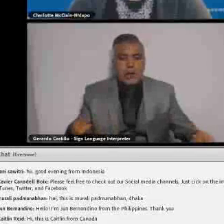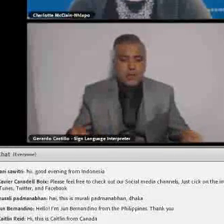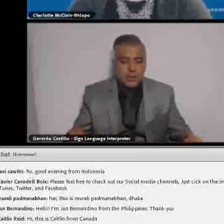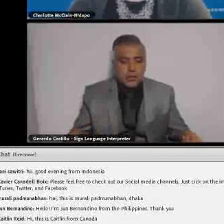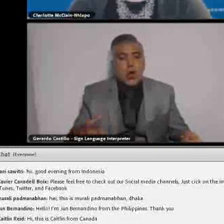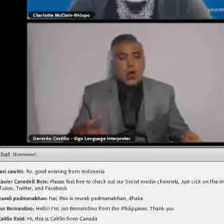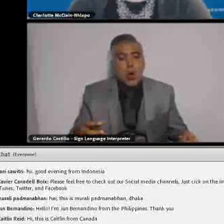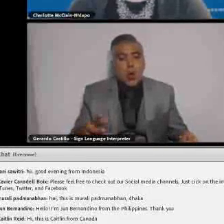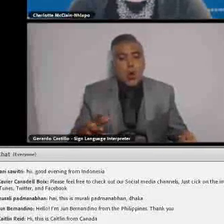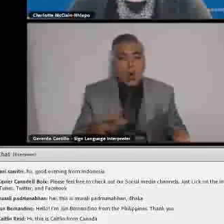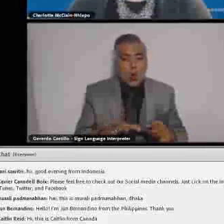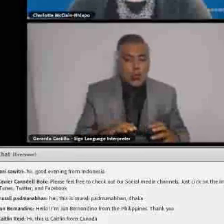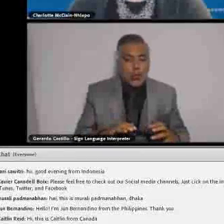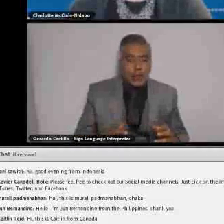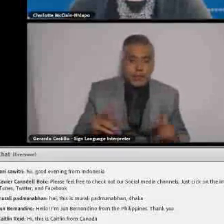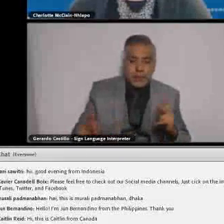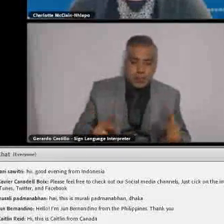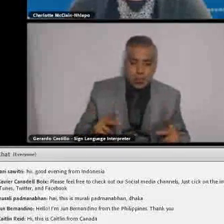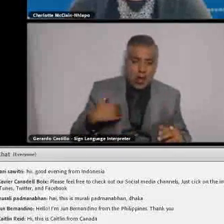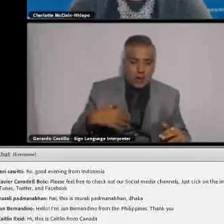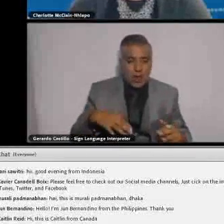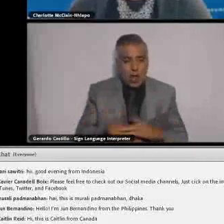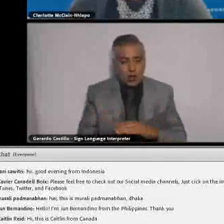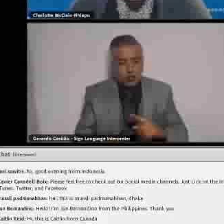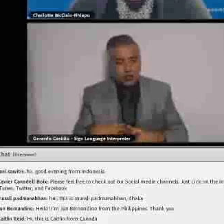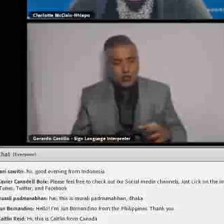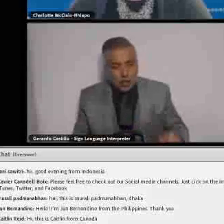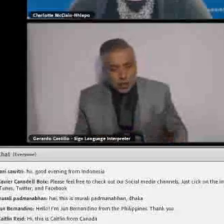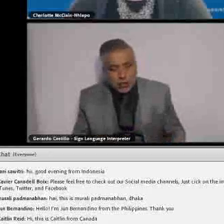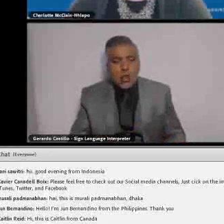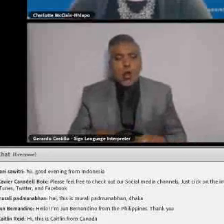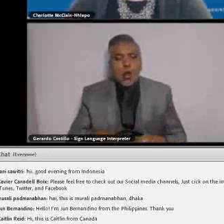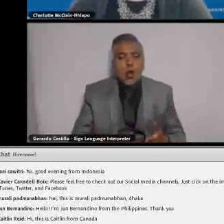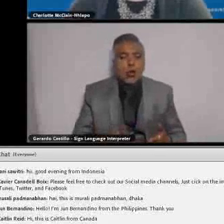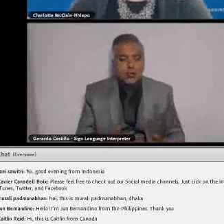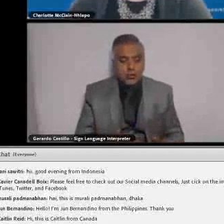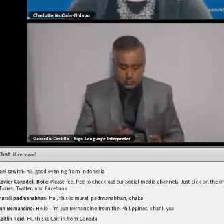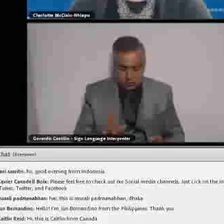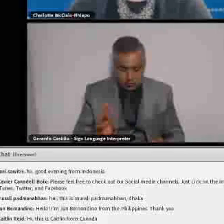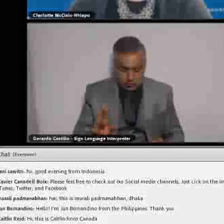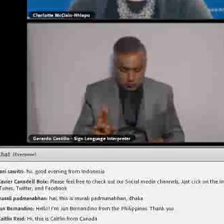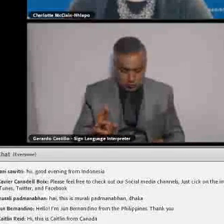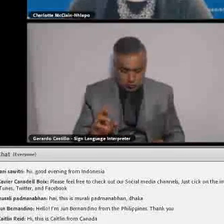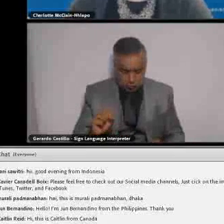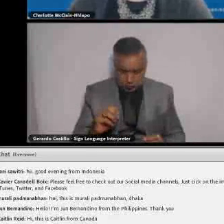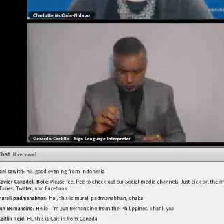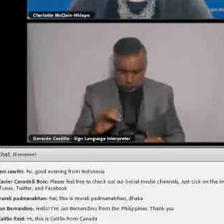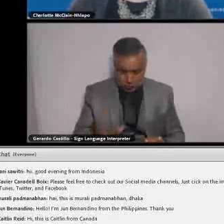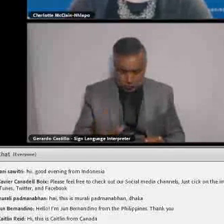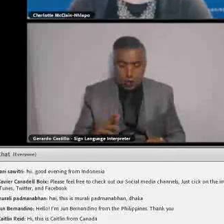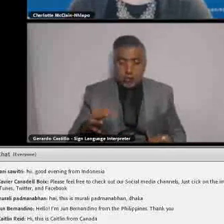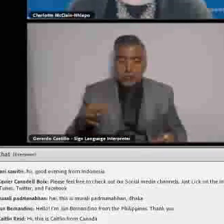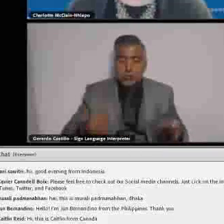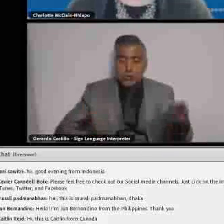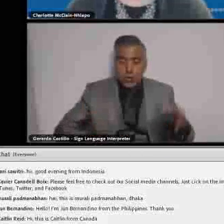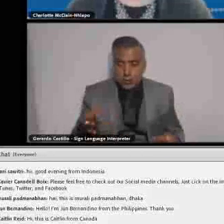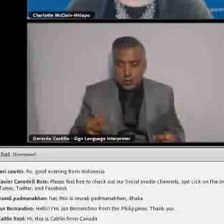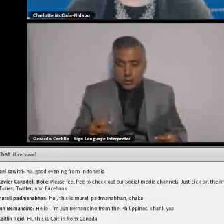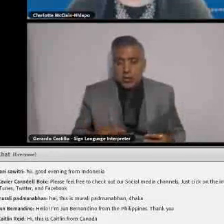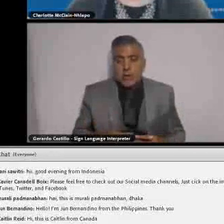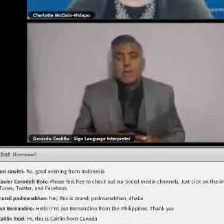in society, access to justice, all of these social and political issues, right? So the starting